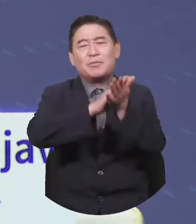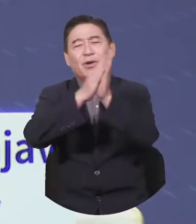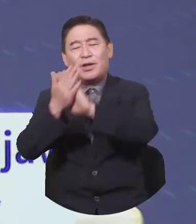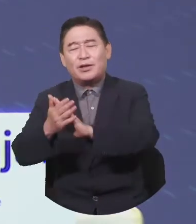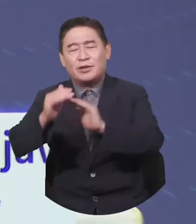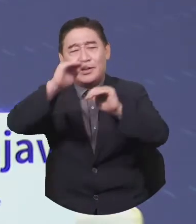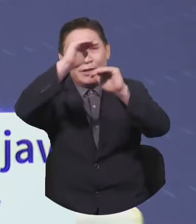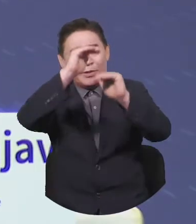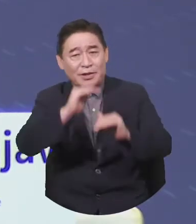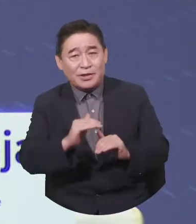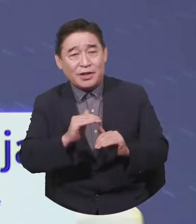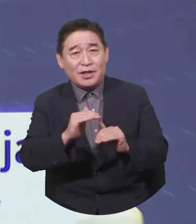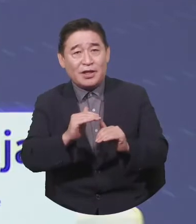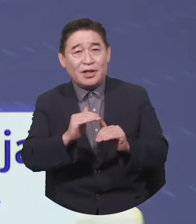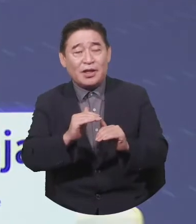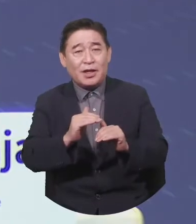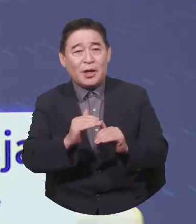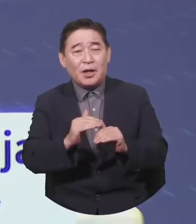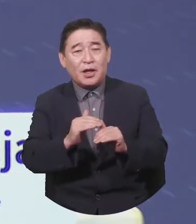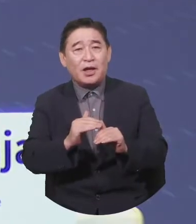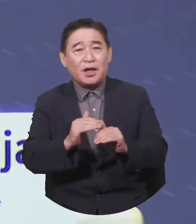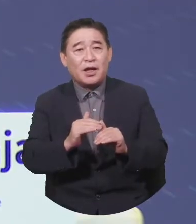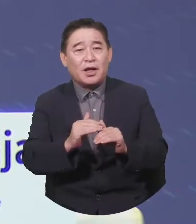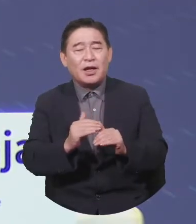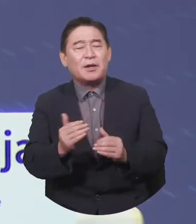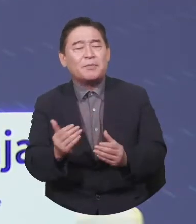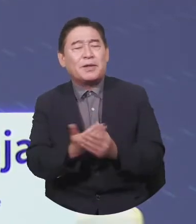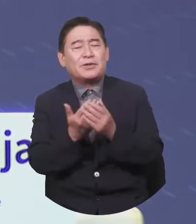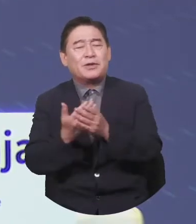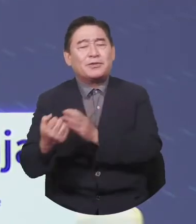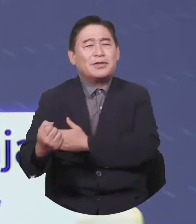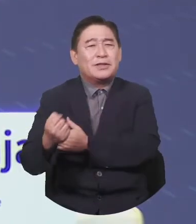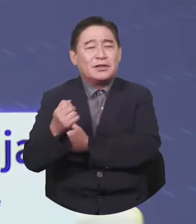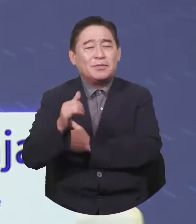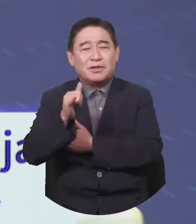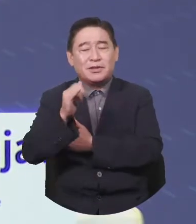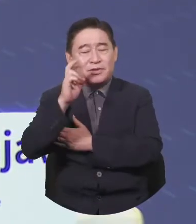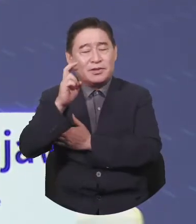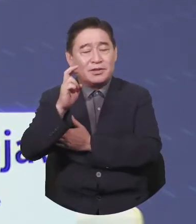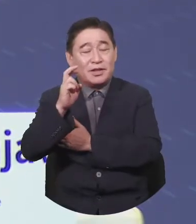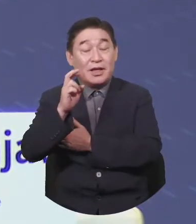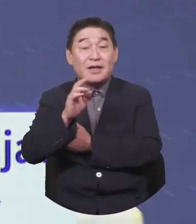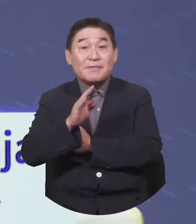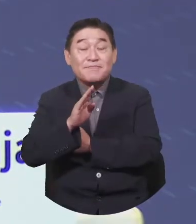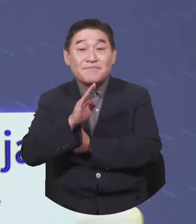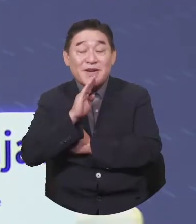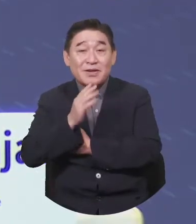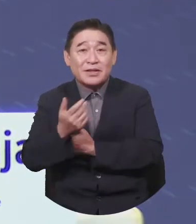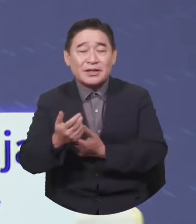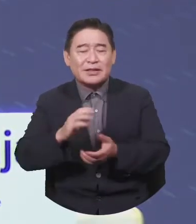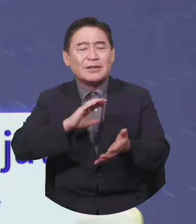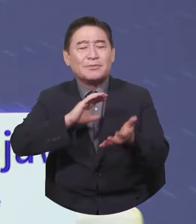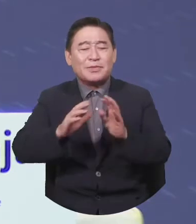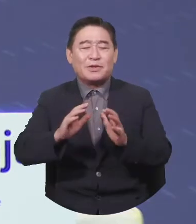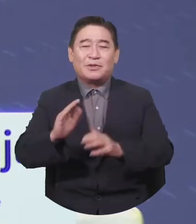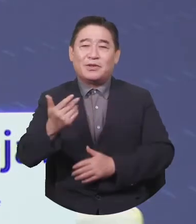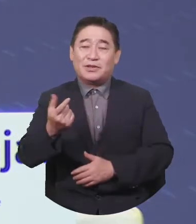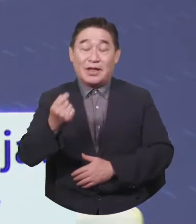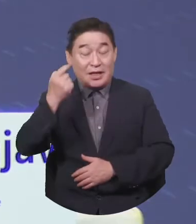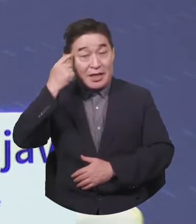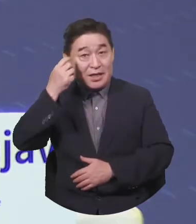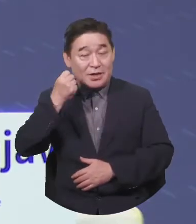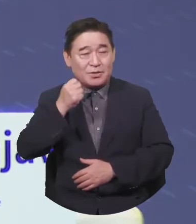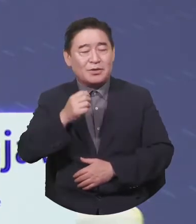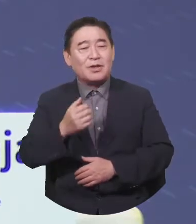the very much needed shift that we can achieve. And from our